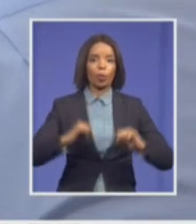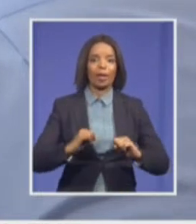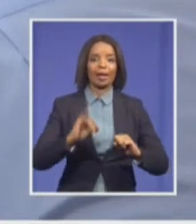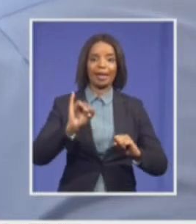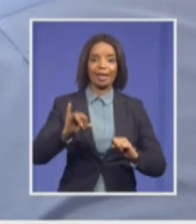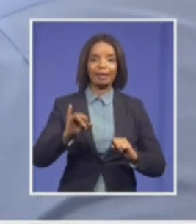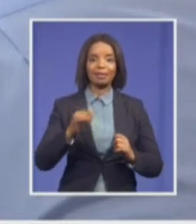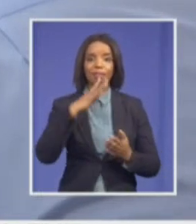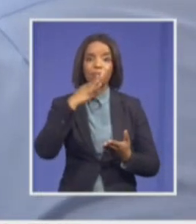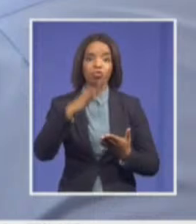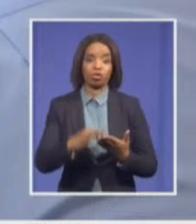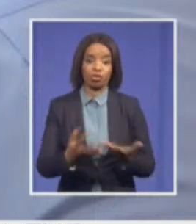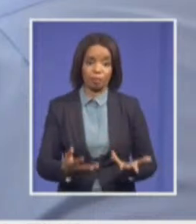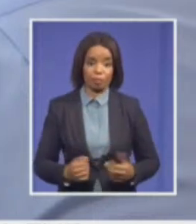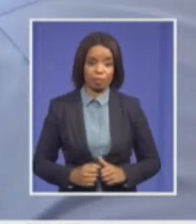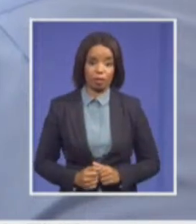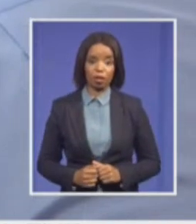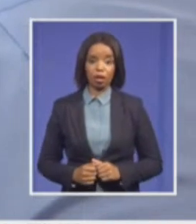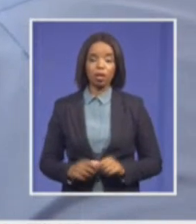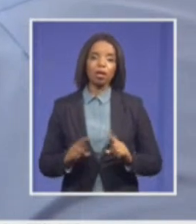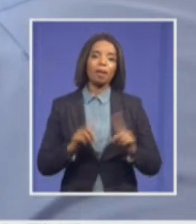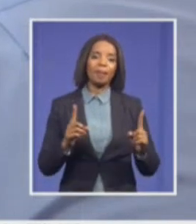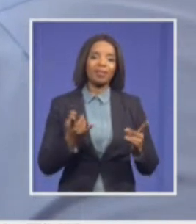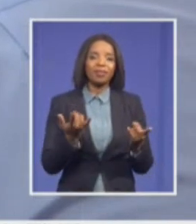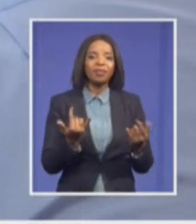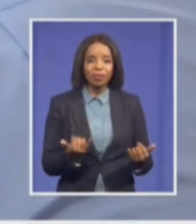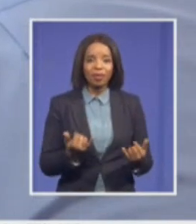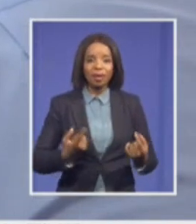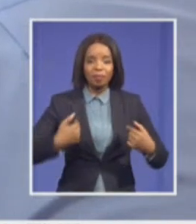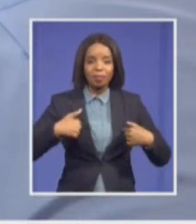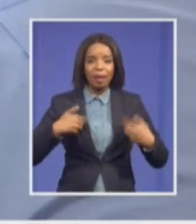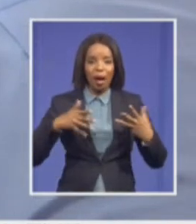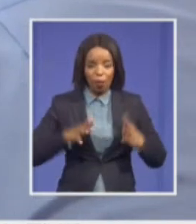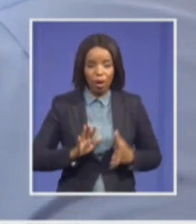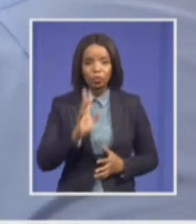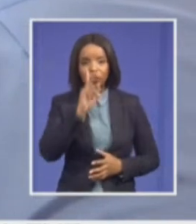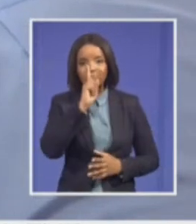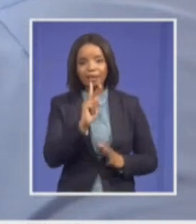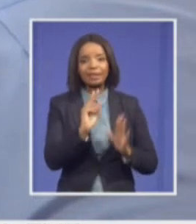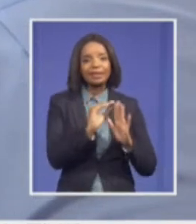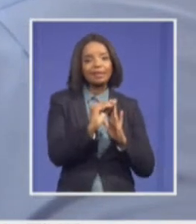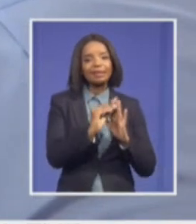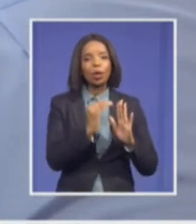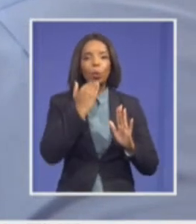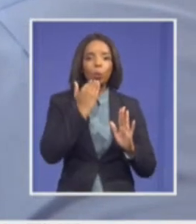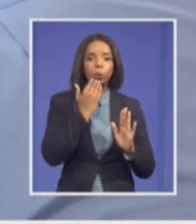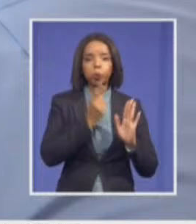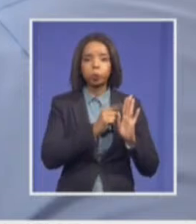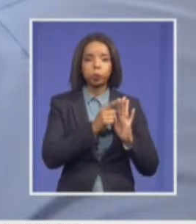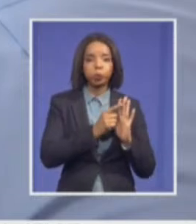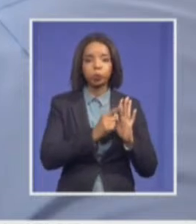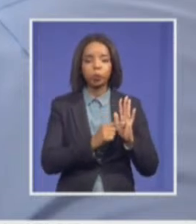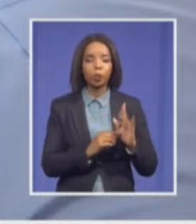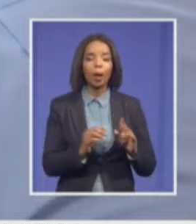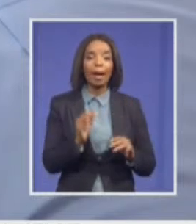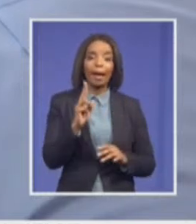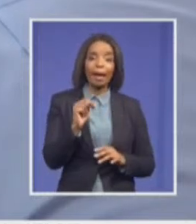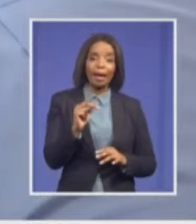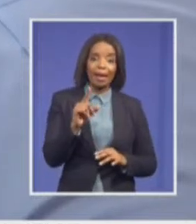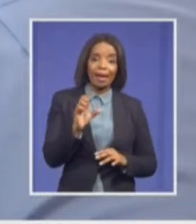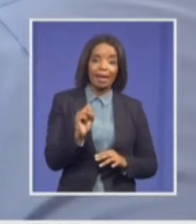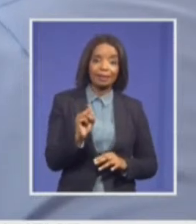to just look at the statute. Unless there's an express provision that says that when an executive is